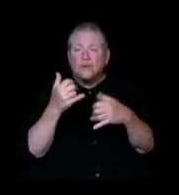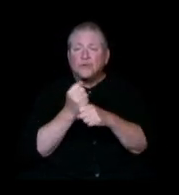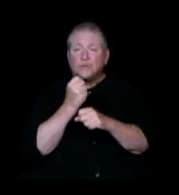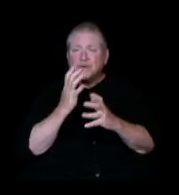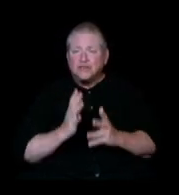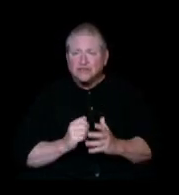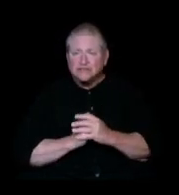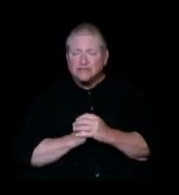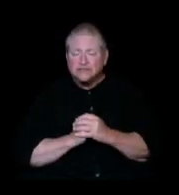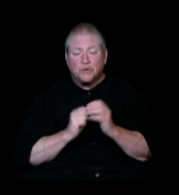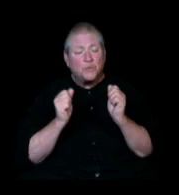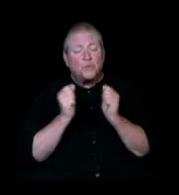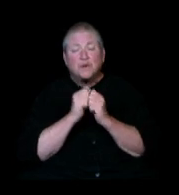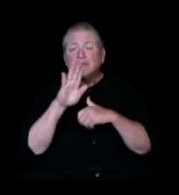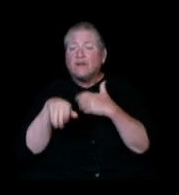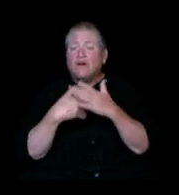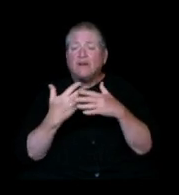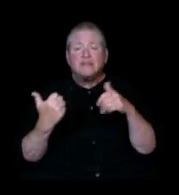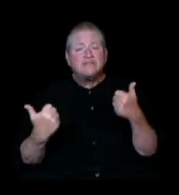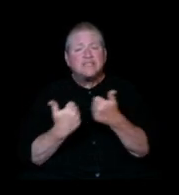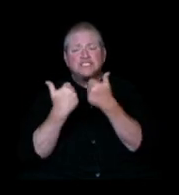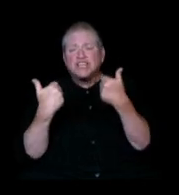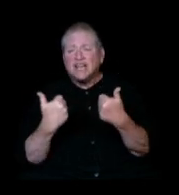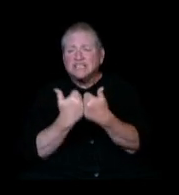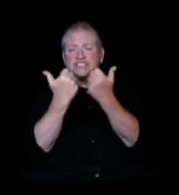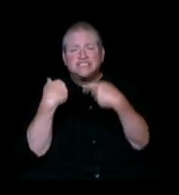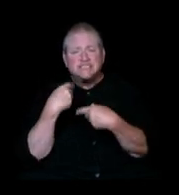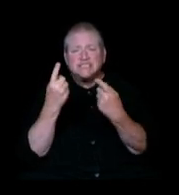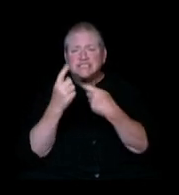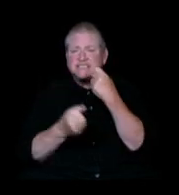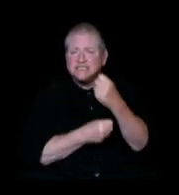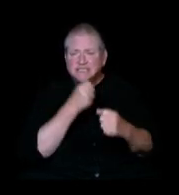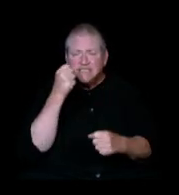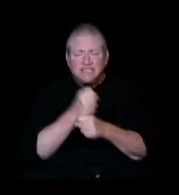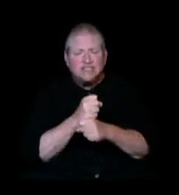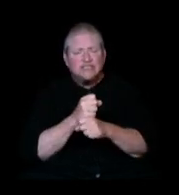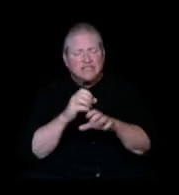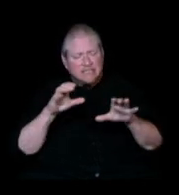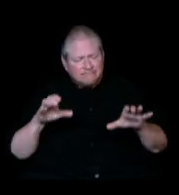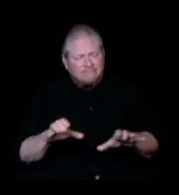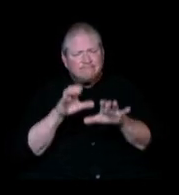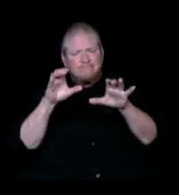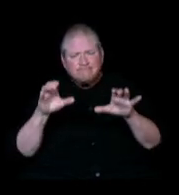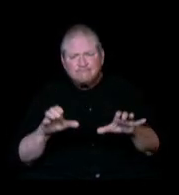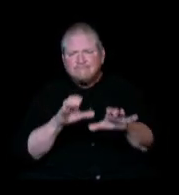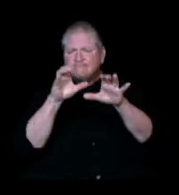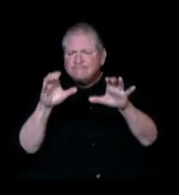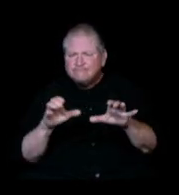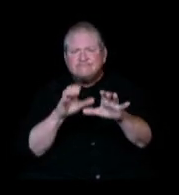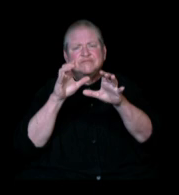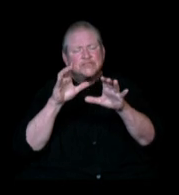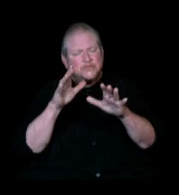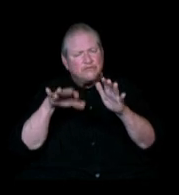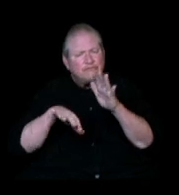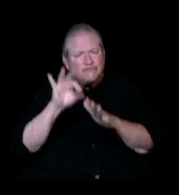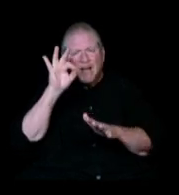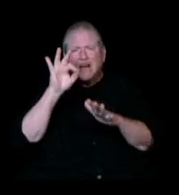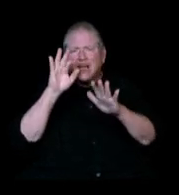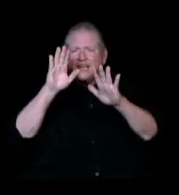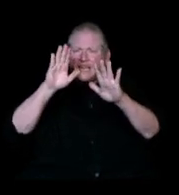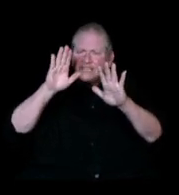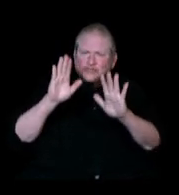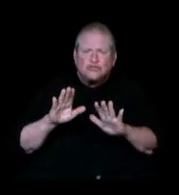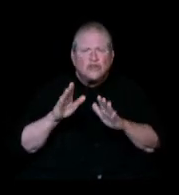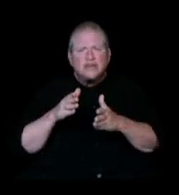the backdrop of challenges we all face this year, they went above and beyond to find extraordinary ways to innovate and